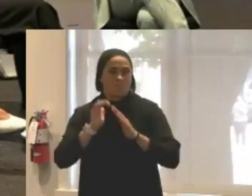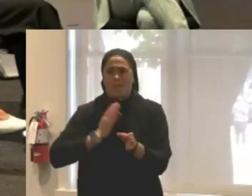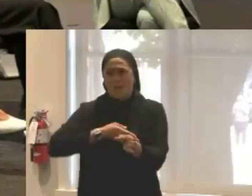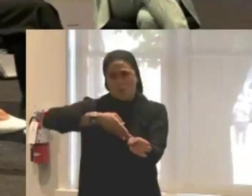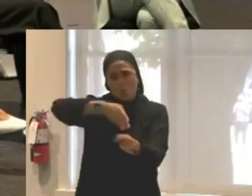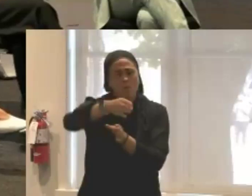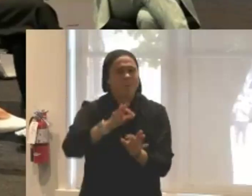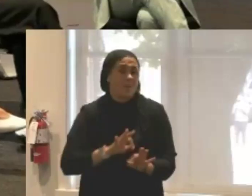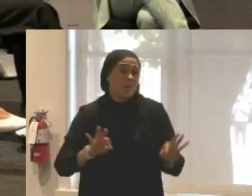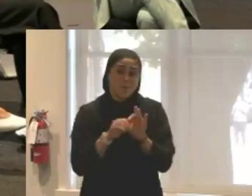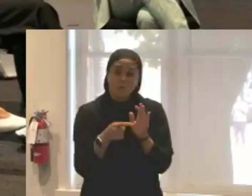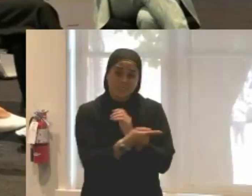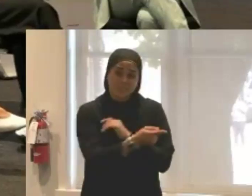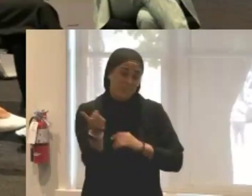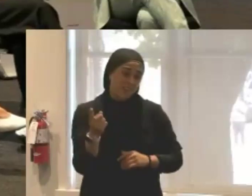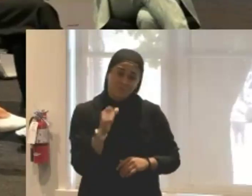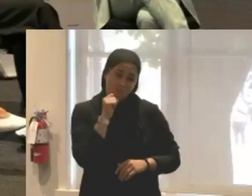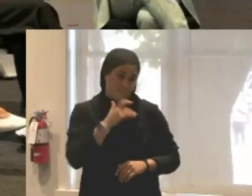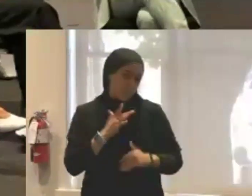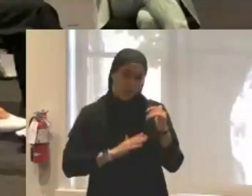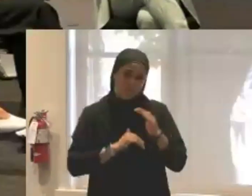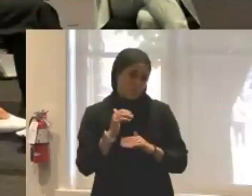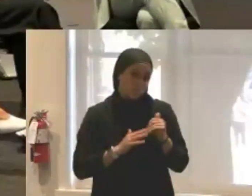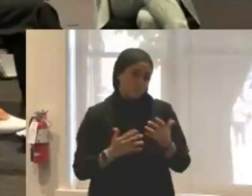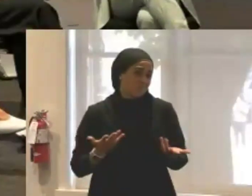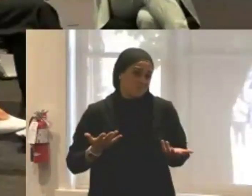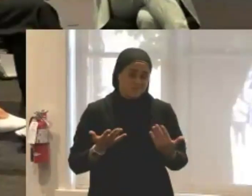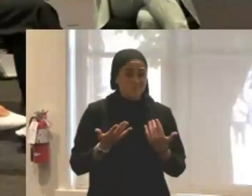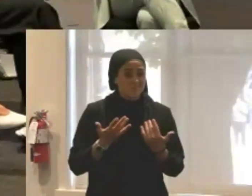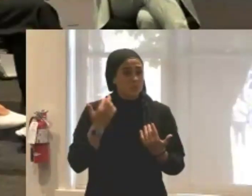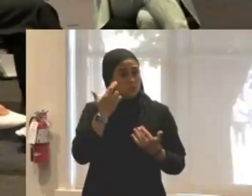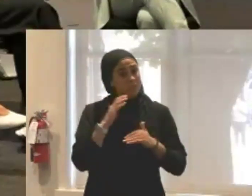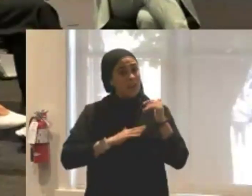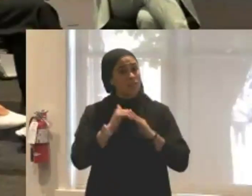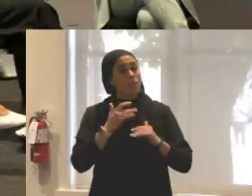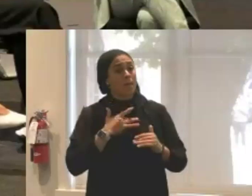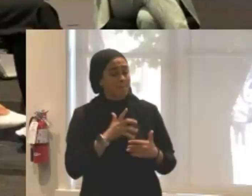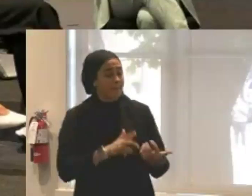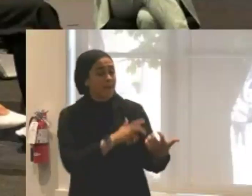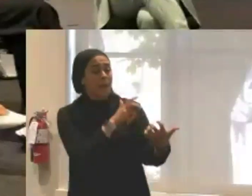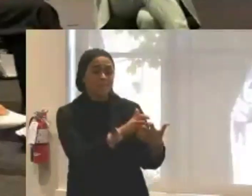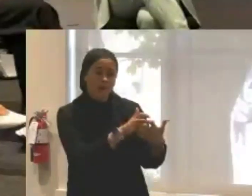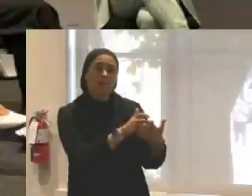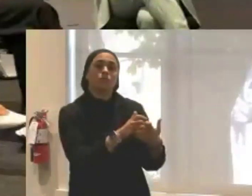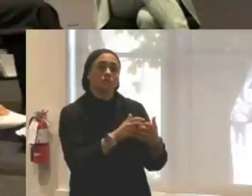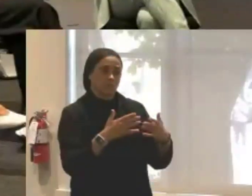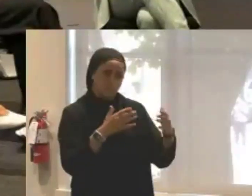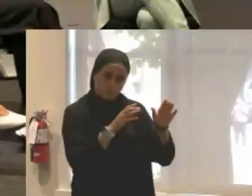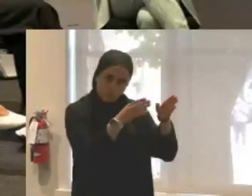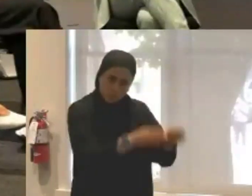feel uncomfortable, because that comfort sometimes only extends to able-bodied, white,